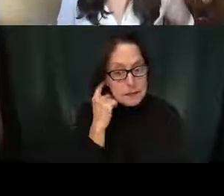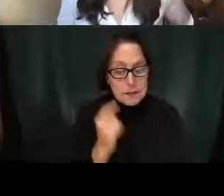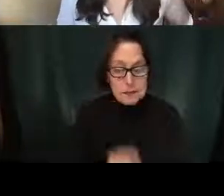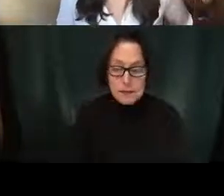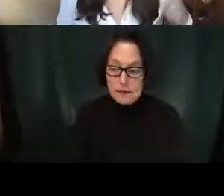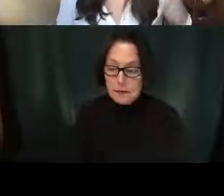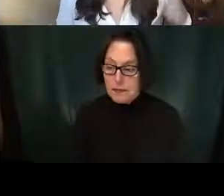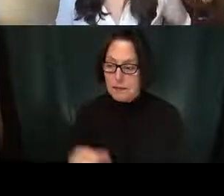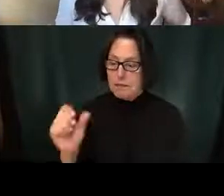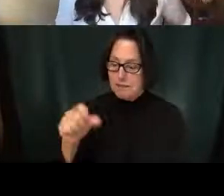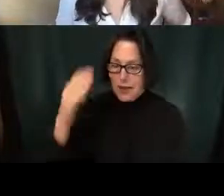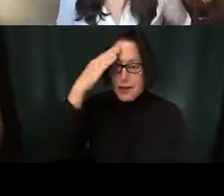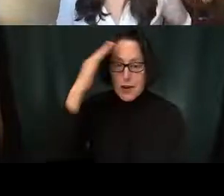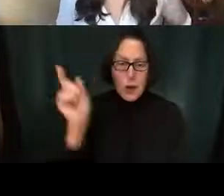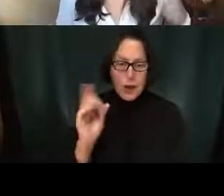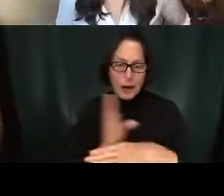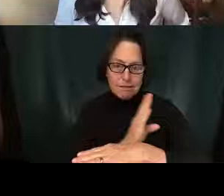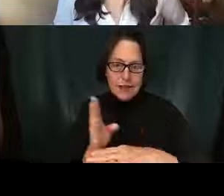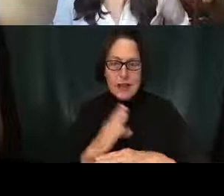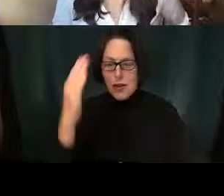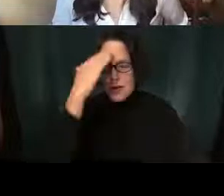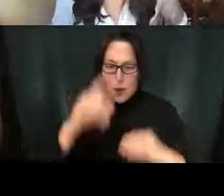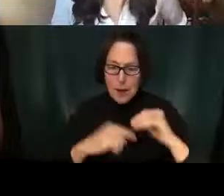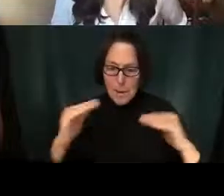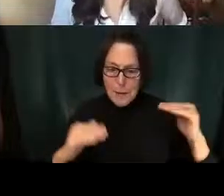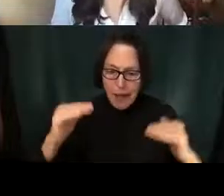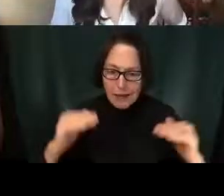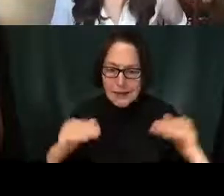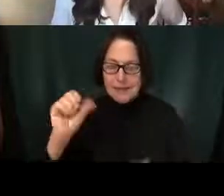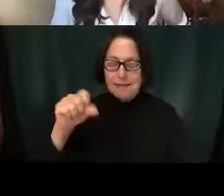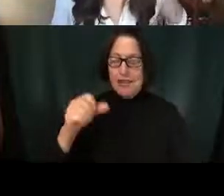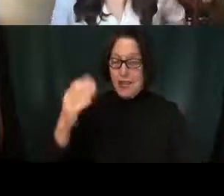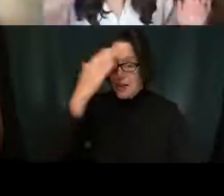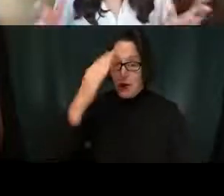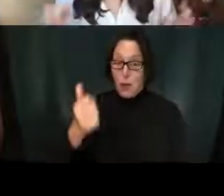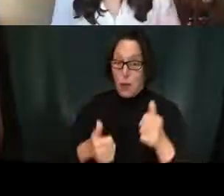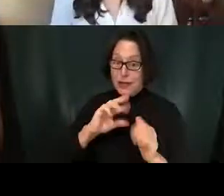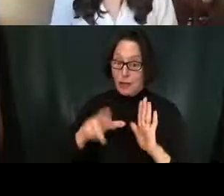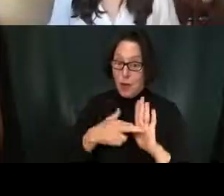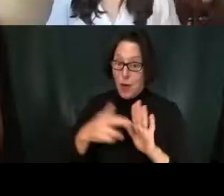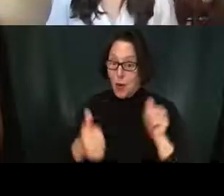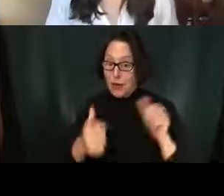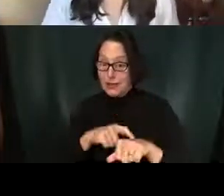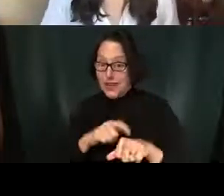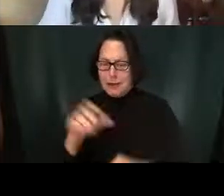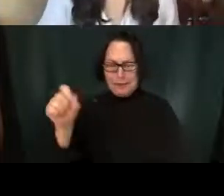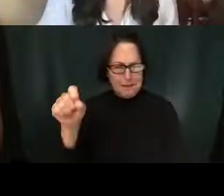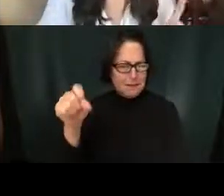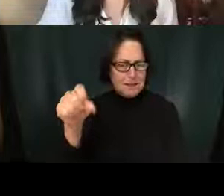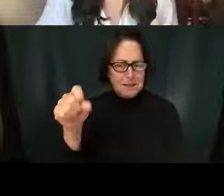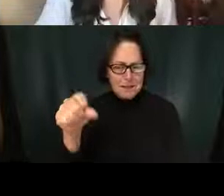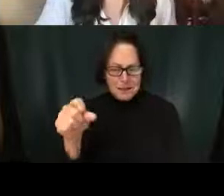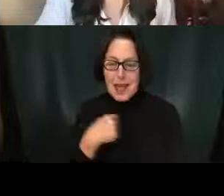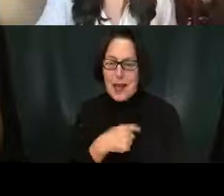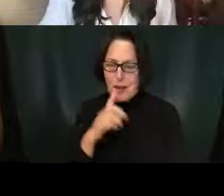Yeah, so knowing where you are on the spectrum about balance. Yep, knowing what role you're playing at what time. Yes, yes. And we'll talk